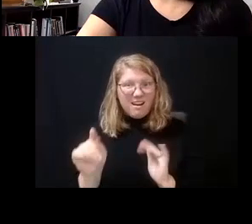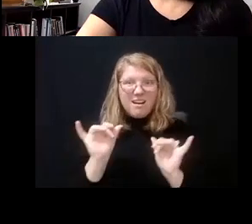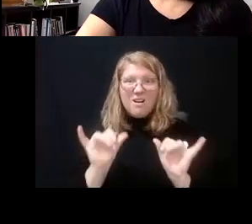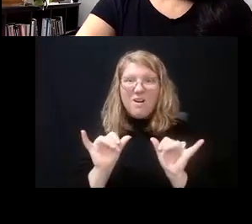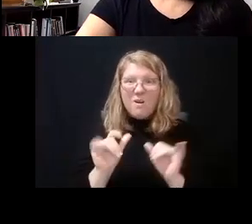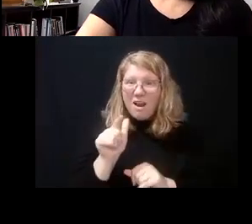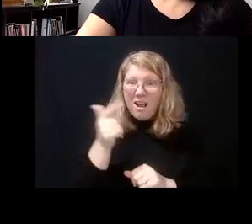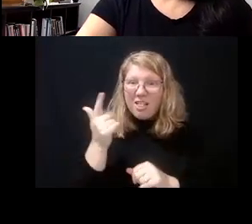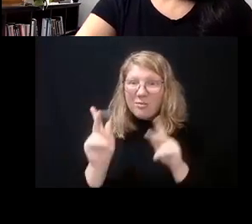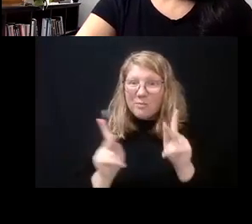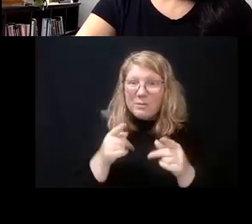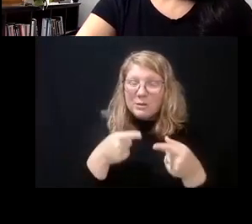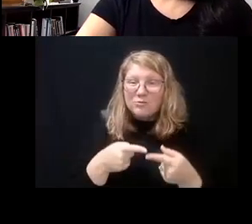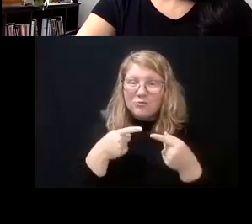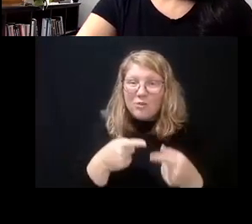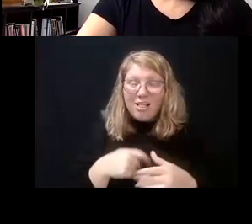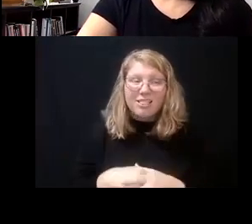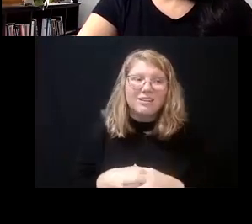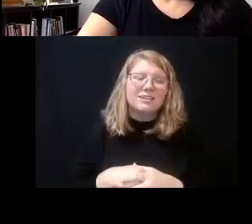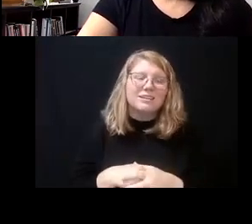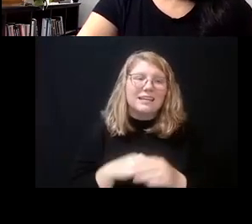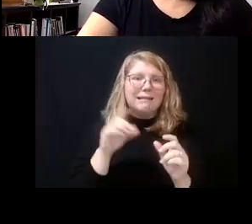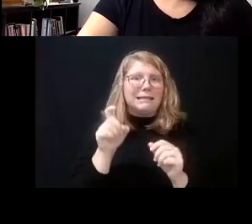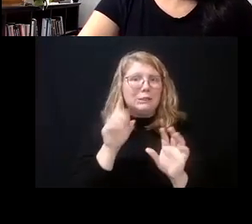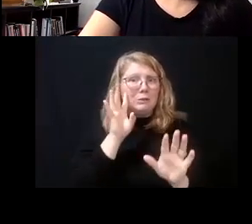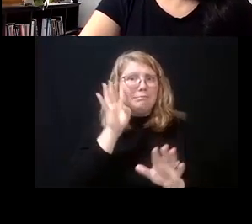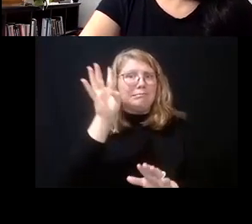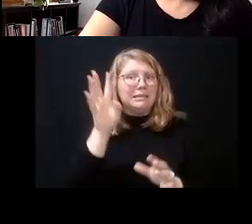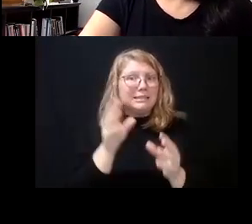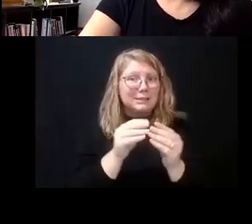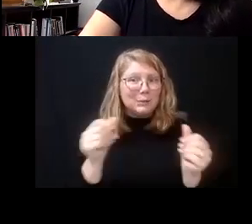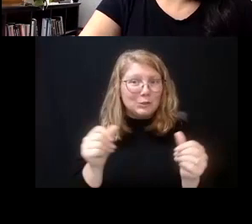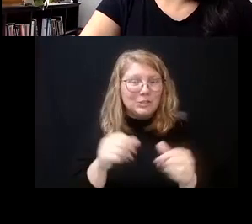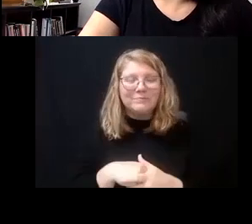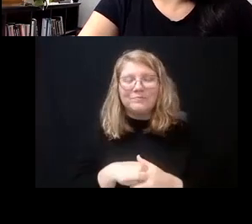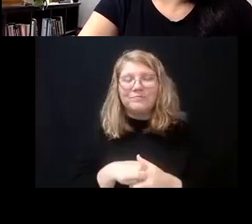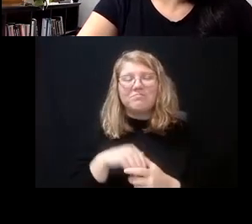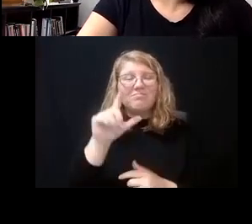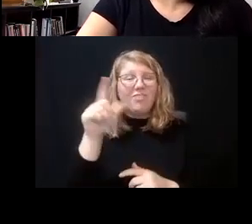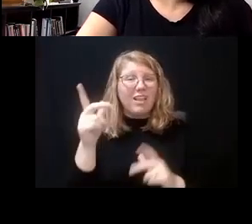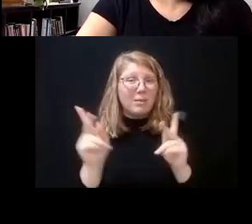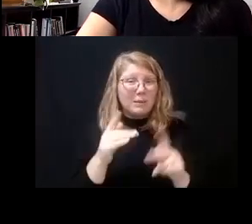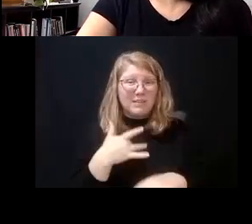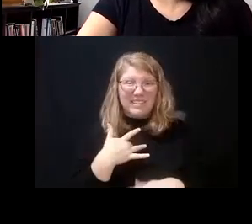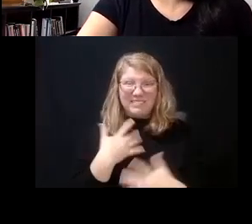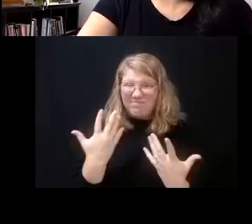and to come up with solutions together. A lot of people kind of simply feel like it can't be done.